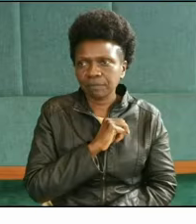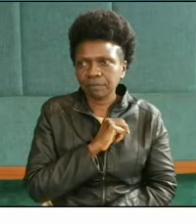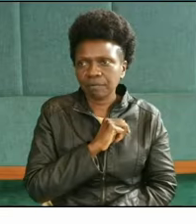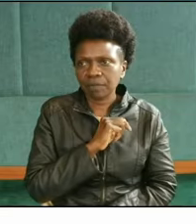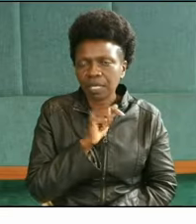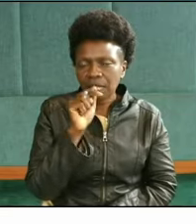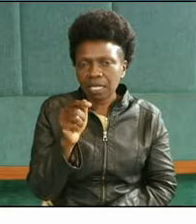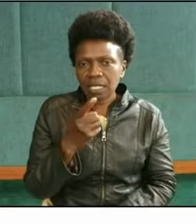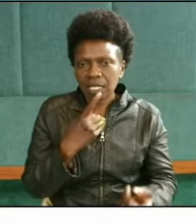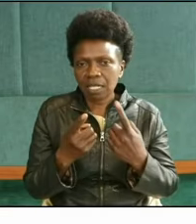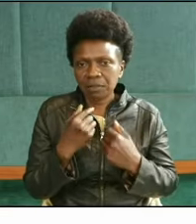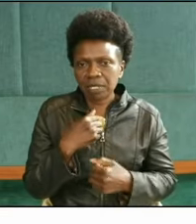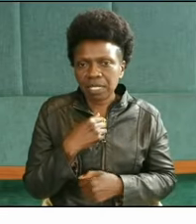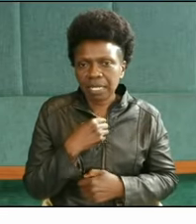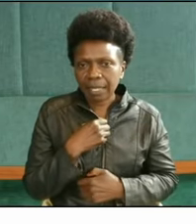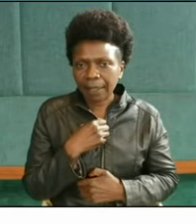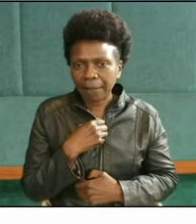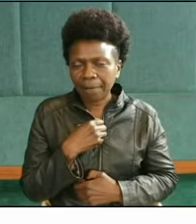This one tells me